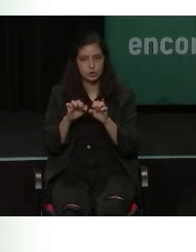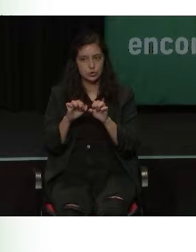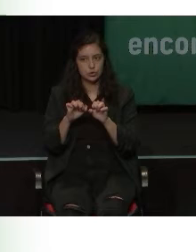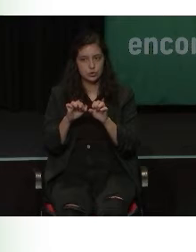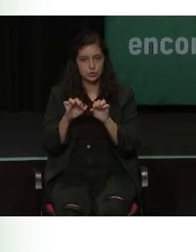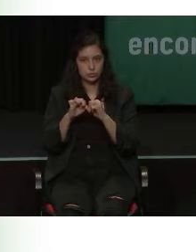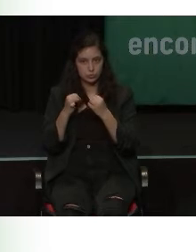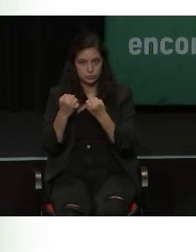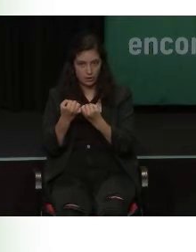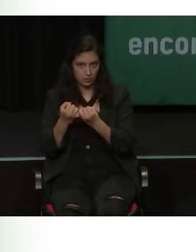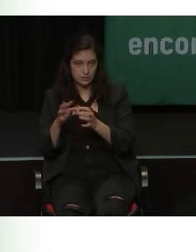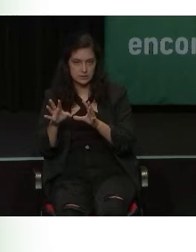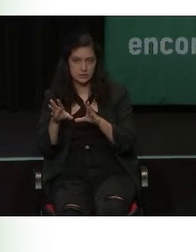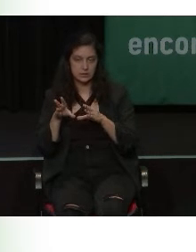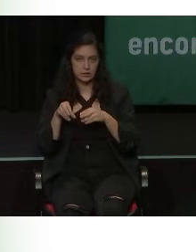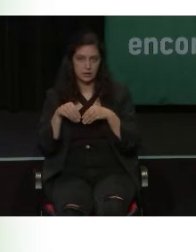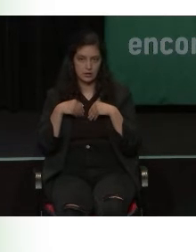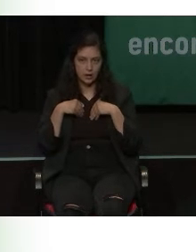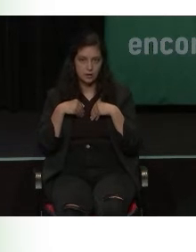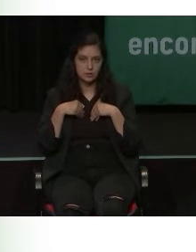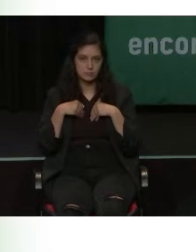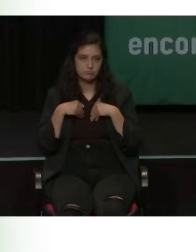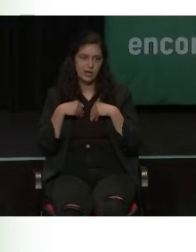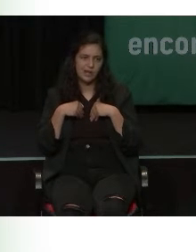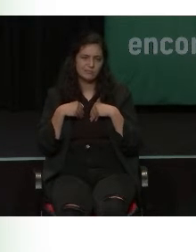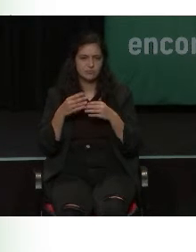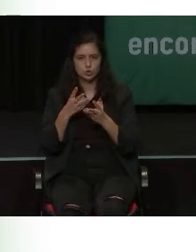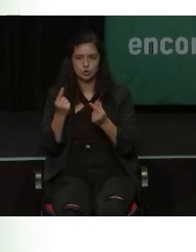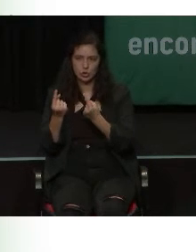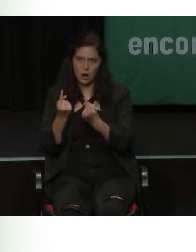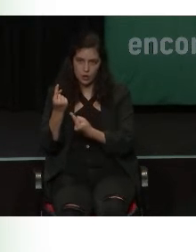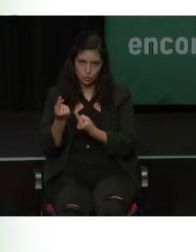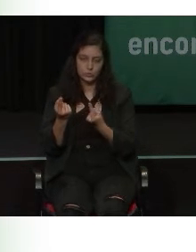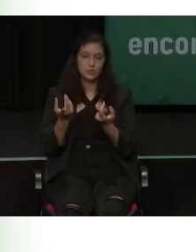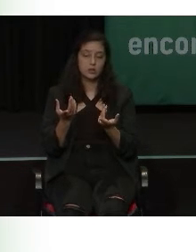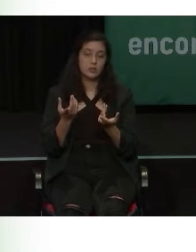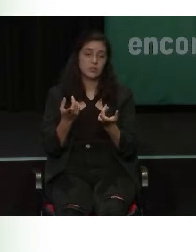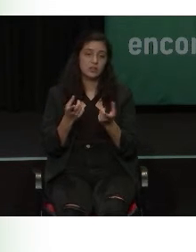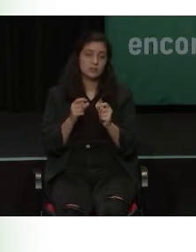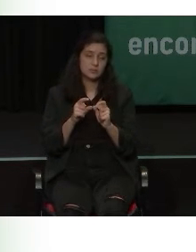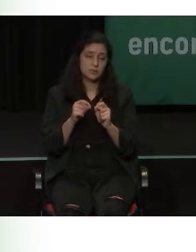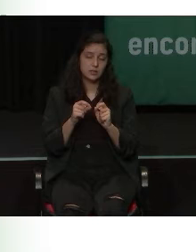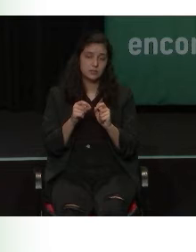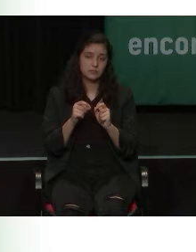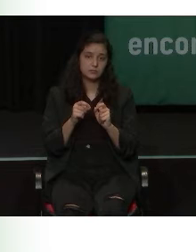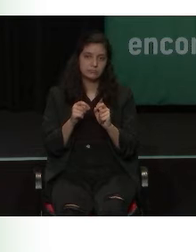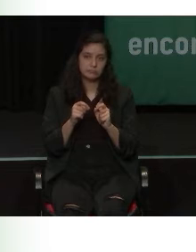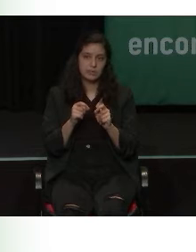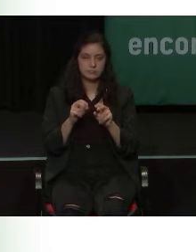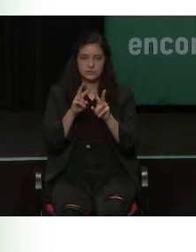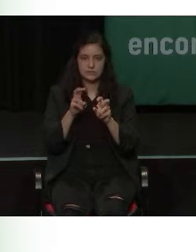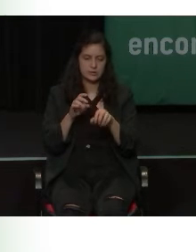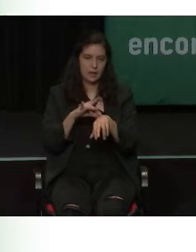pela issues sociedade of de certos tipos de acceptance of e também certain sempre solutions by the ligado às society questões clínicas. connected